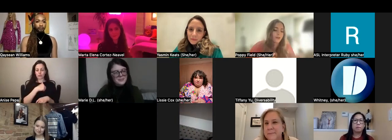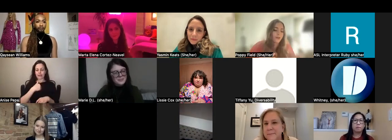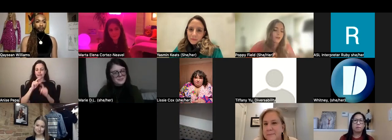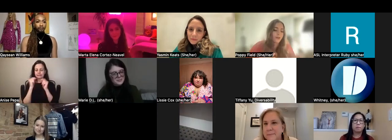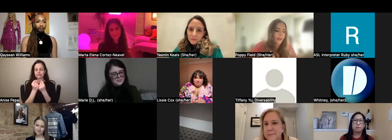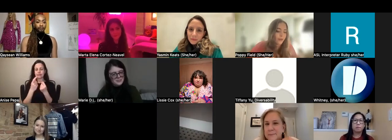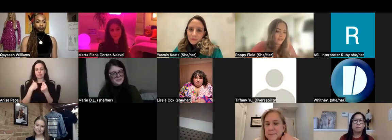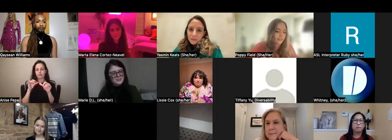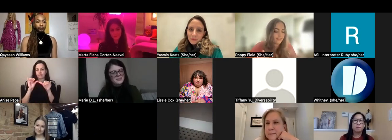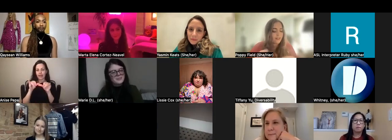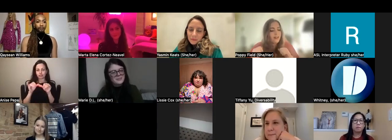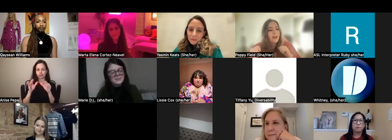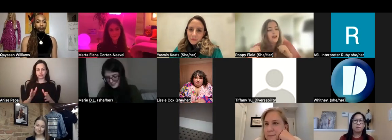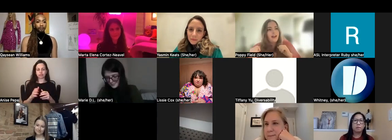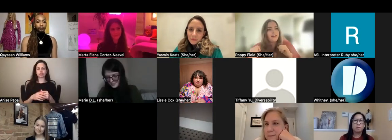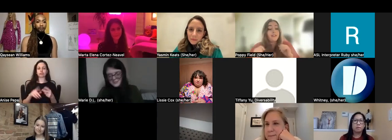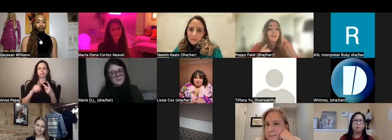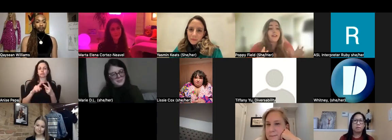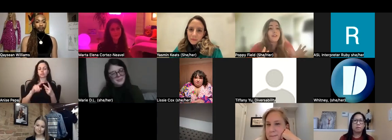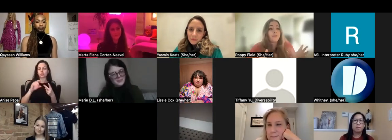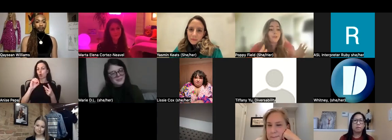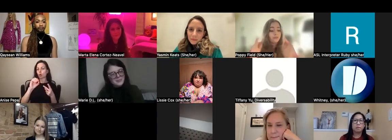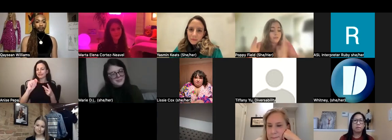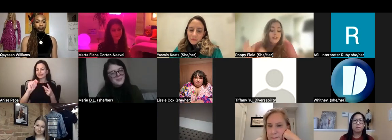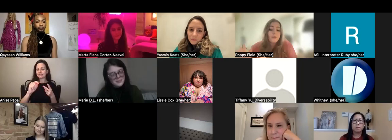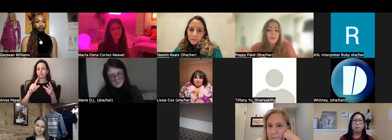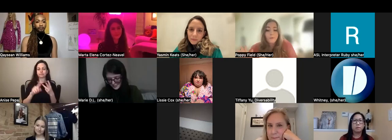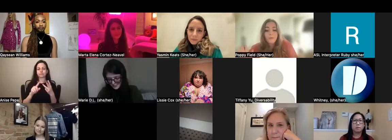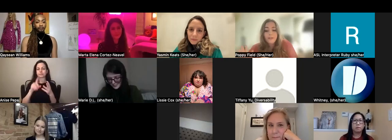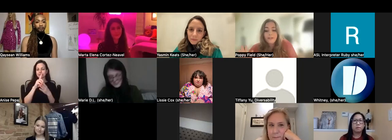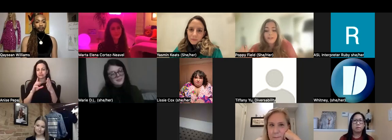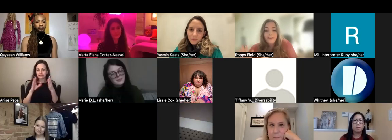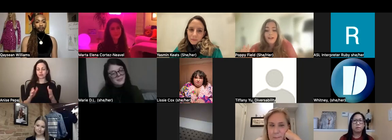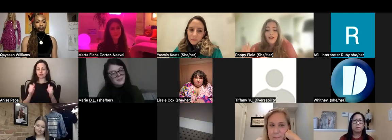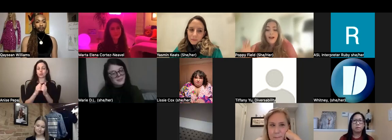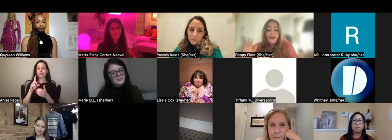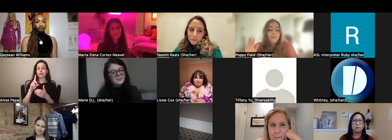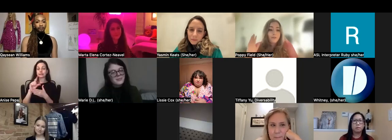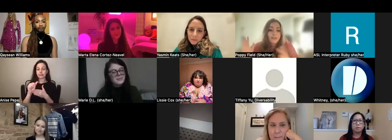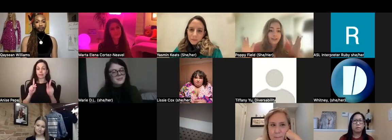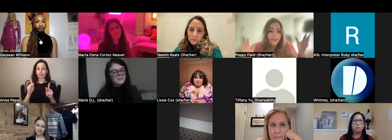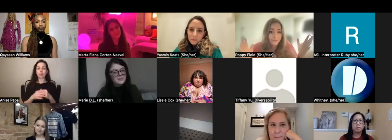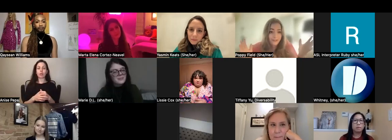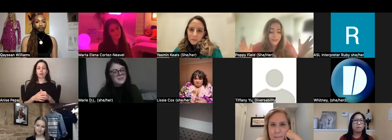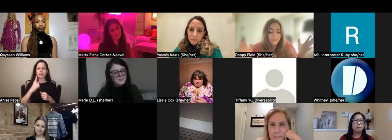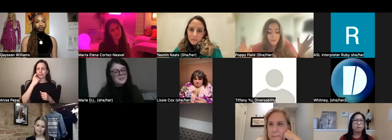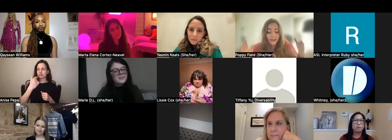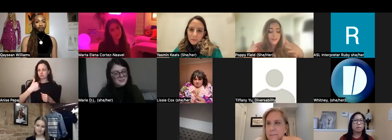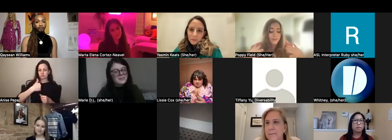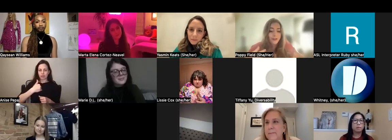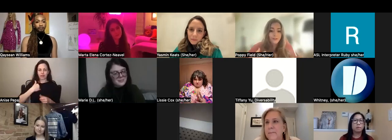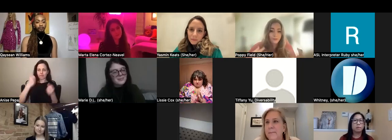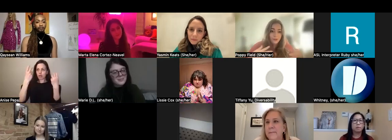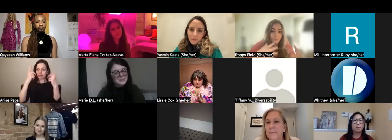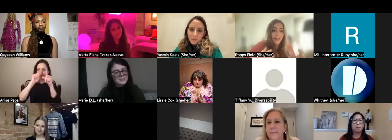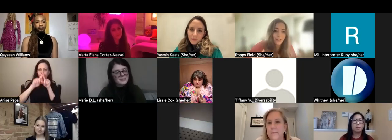occupational therapists and designers with disabled people, because I have all these ideas, for example, but I don't